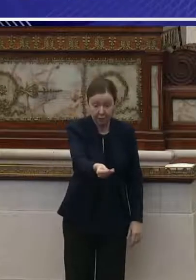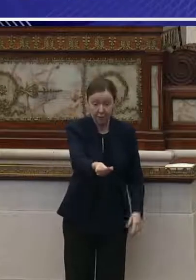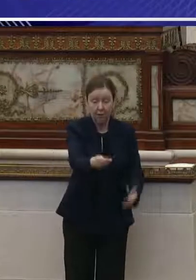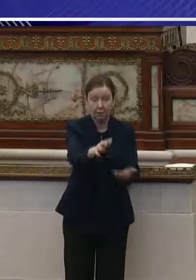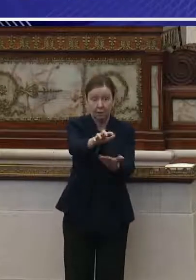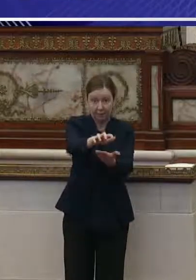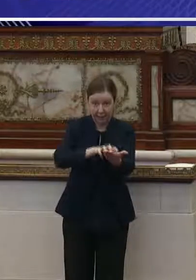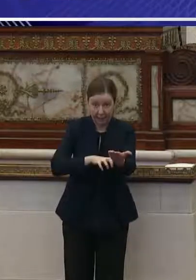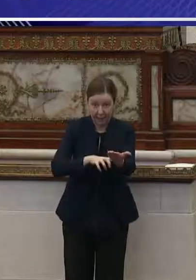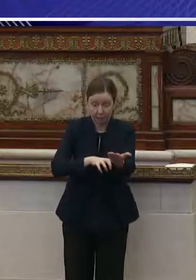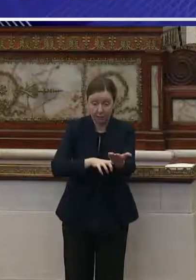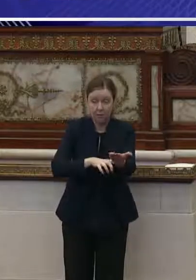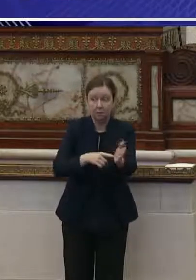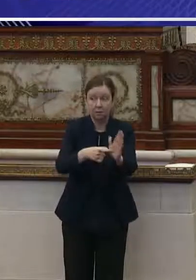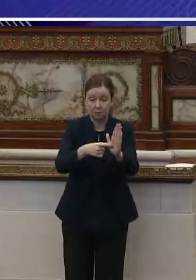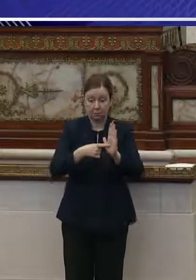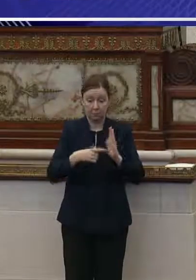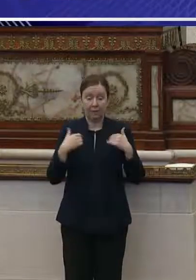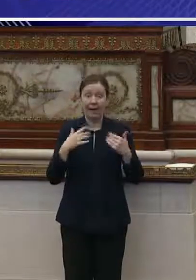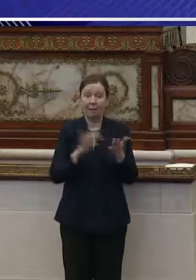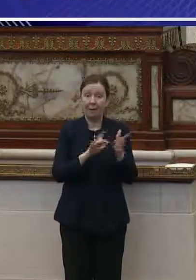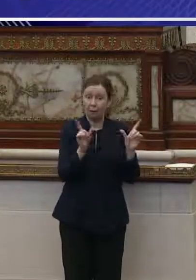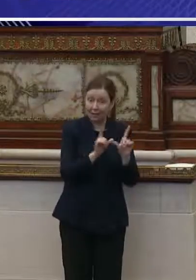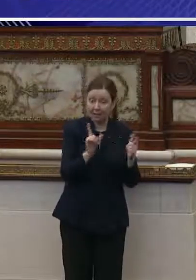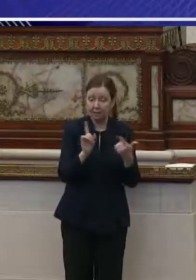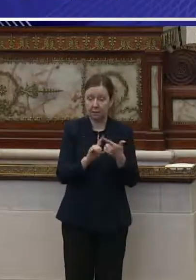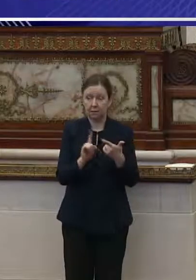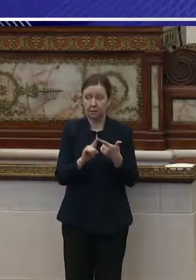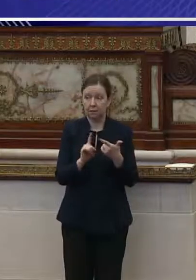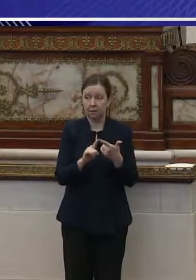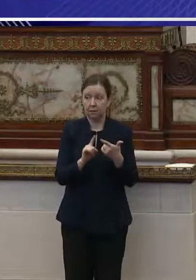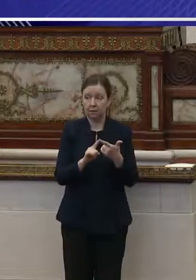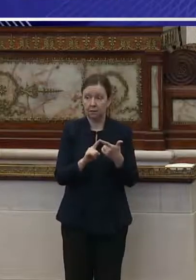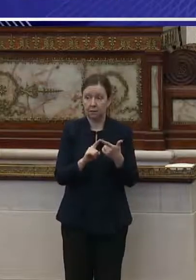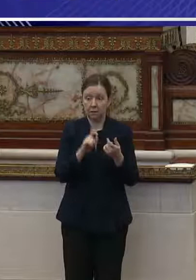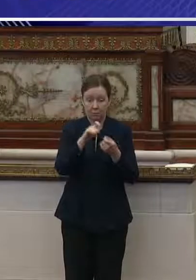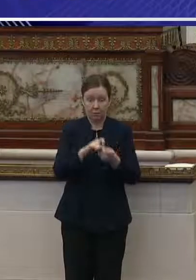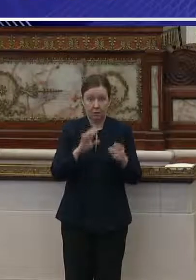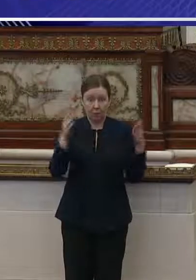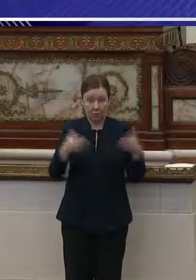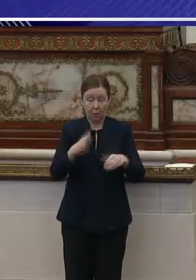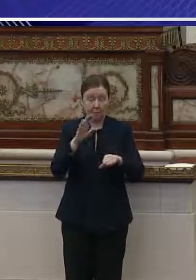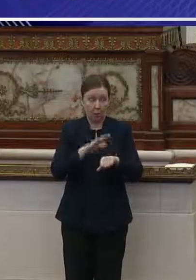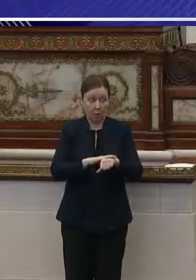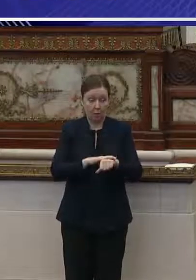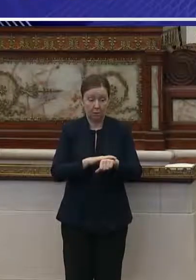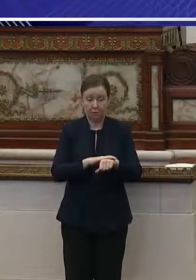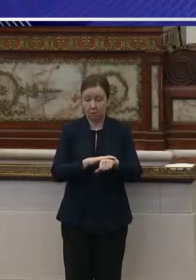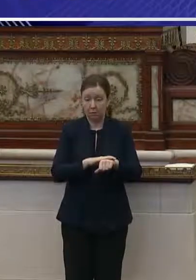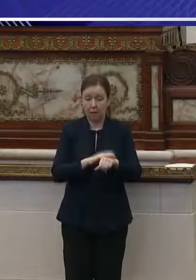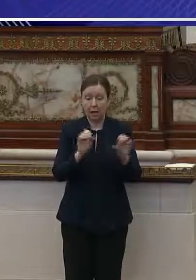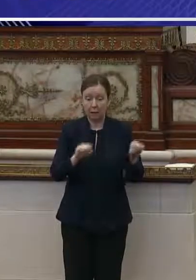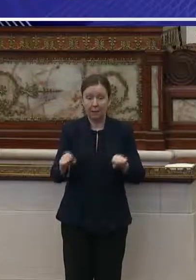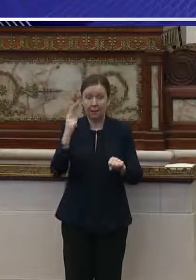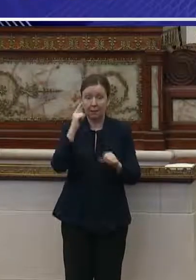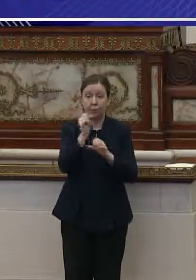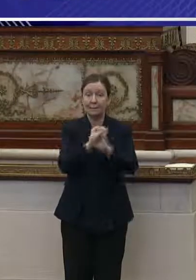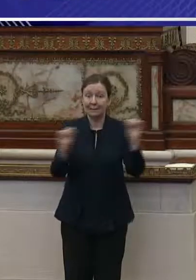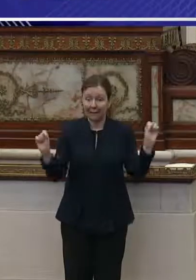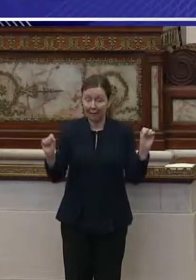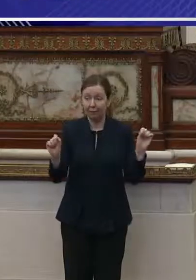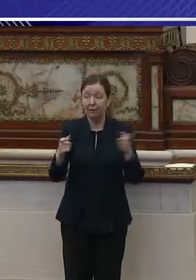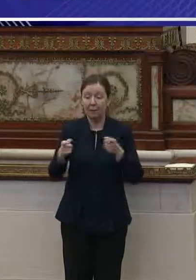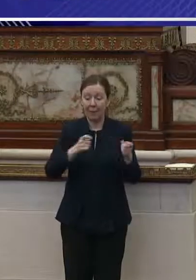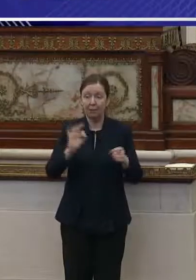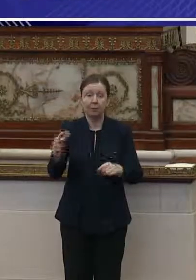that shows that they have medical licenses, shows that it has particular focus on the ability for safe management